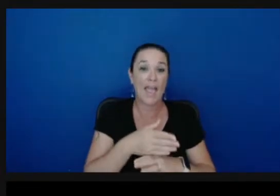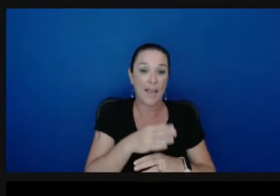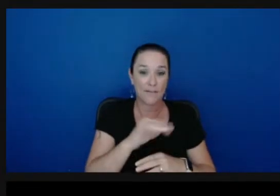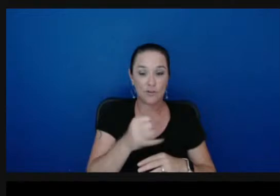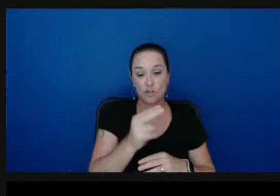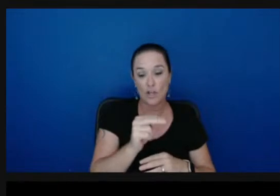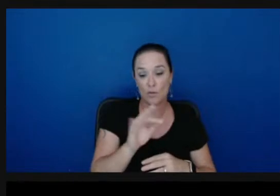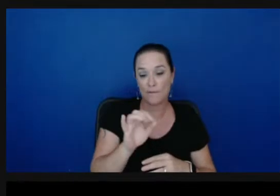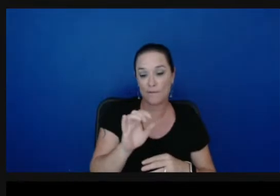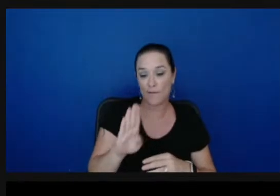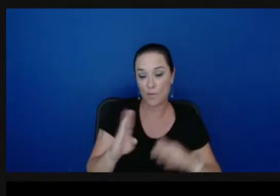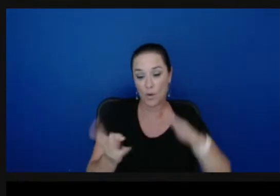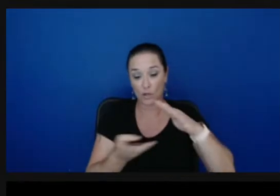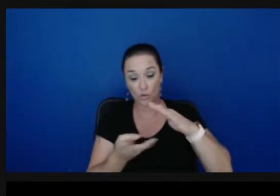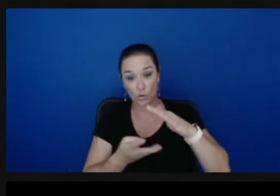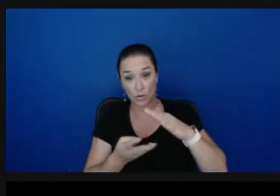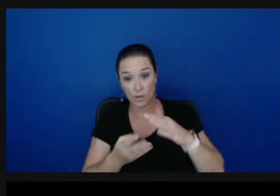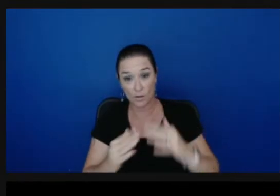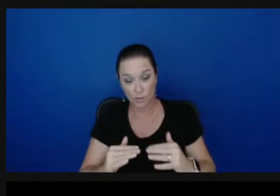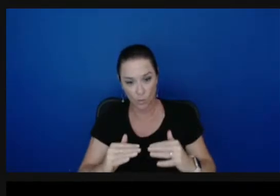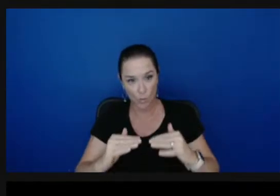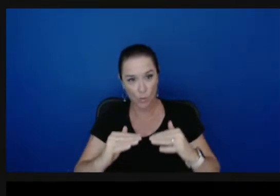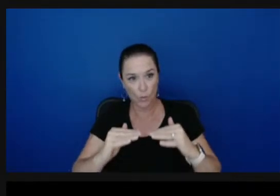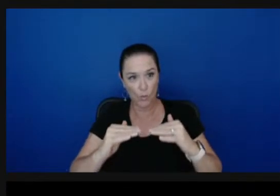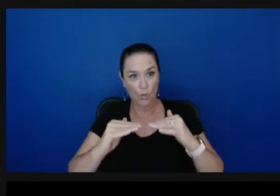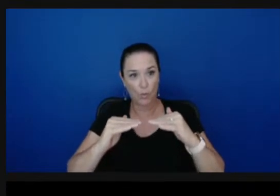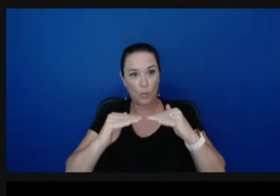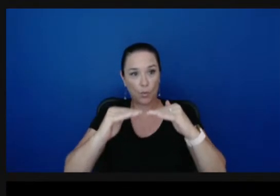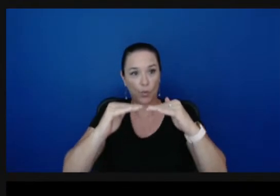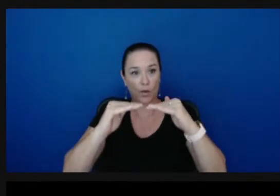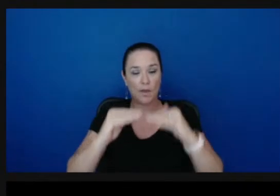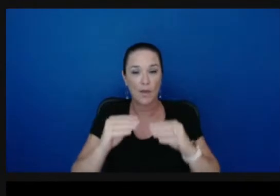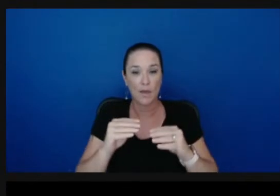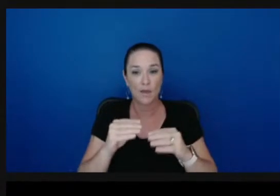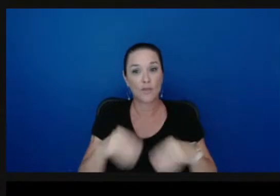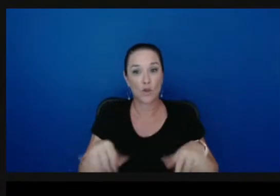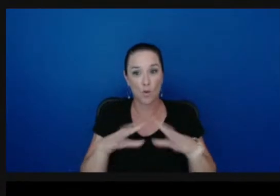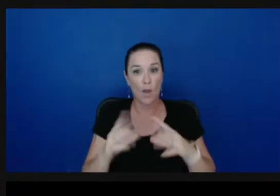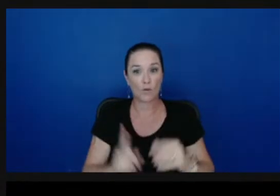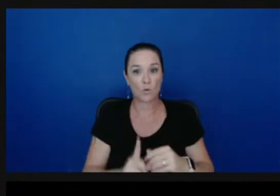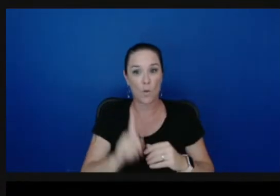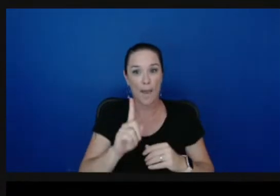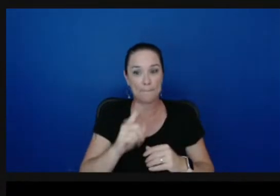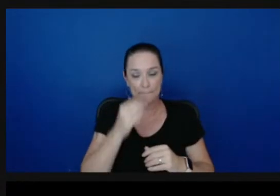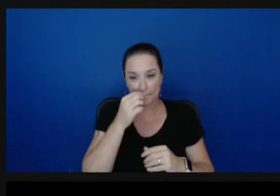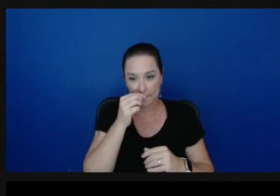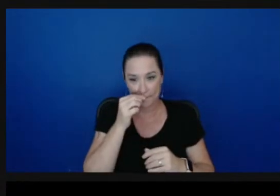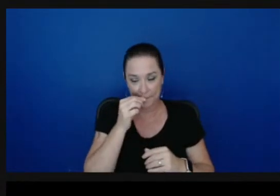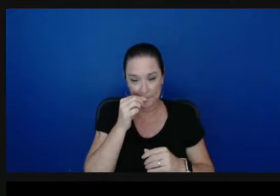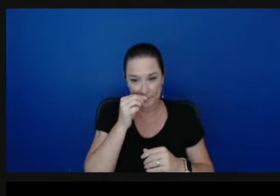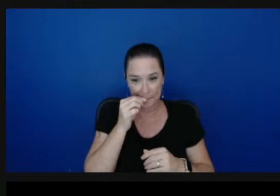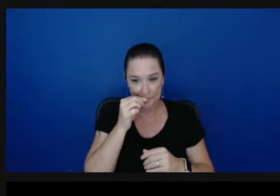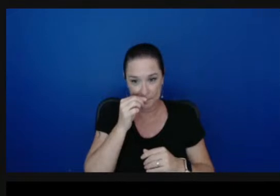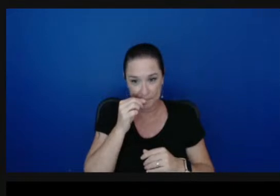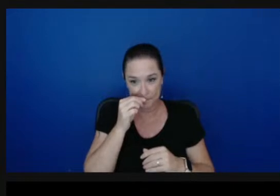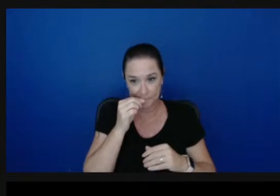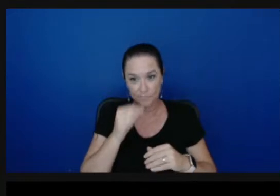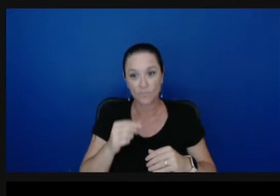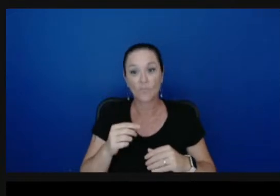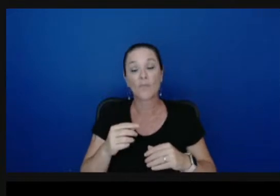intrusion to now, right through there. Right, so magma has been working its way into the southwest